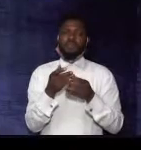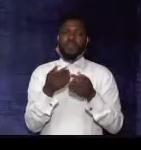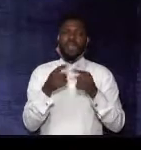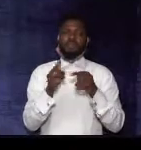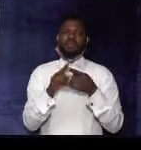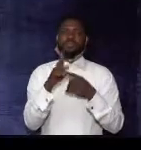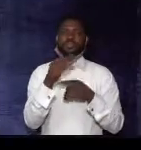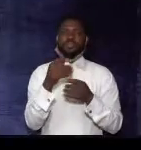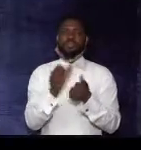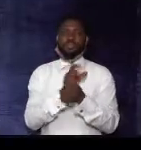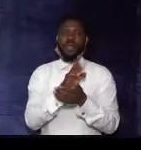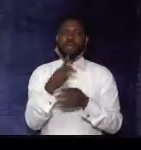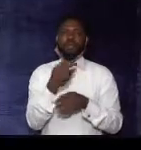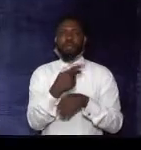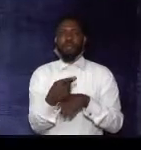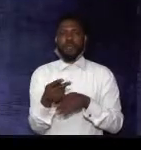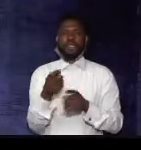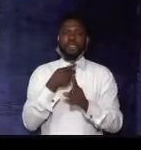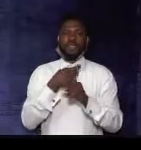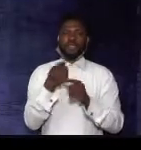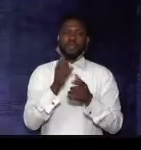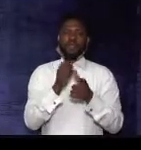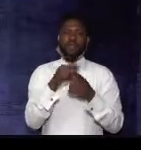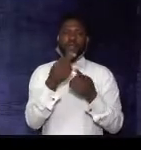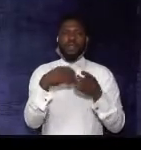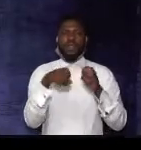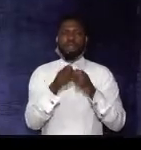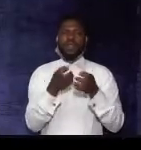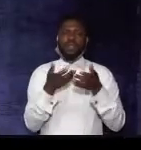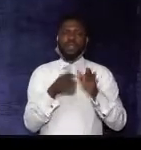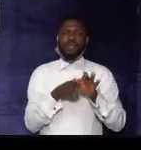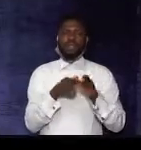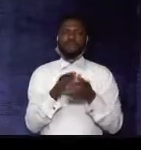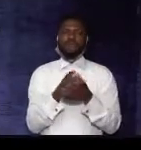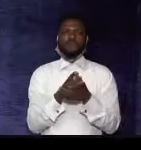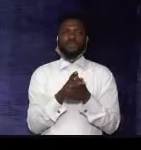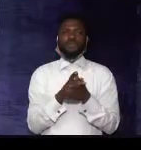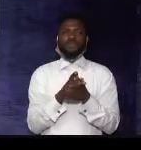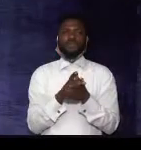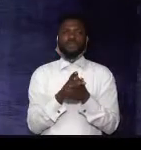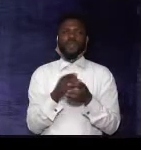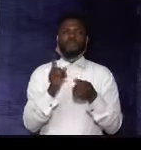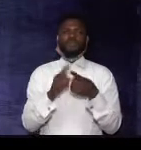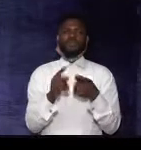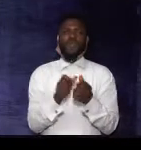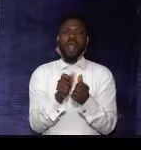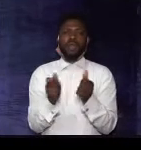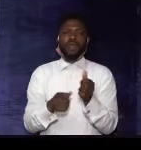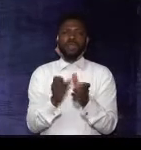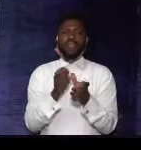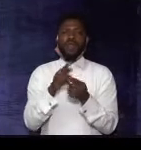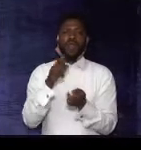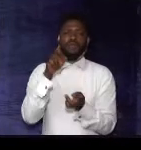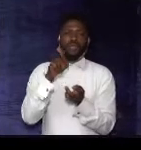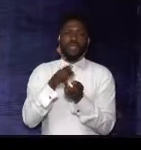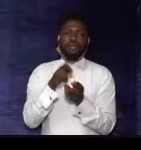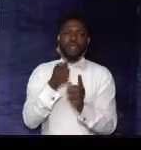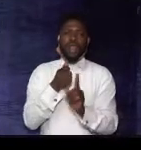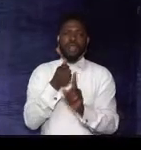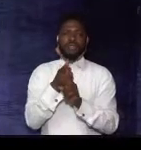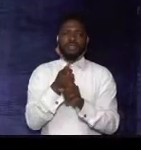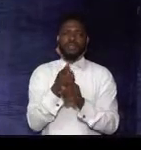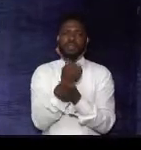to damage of properties, injury, or even death. So, to avoid or